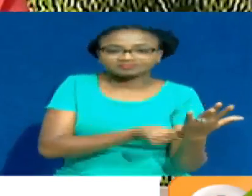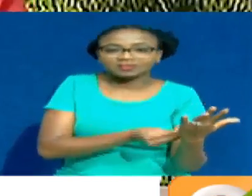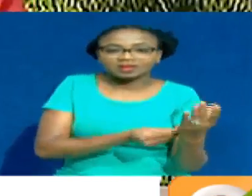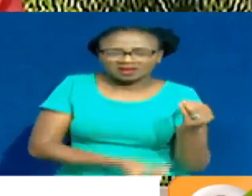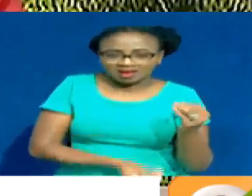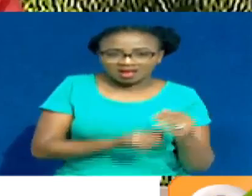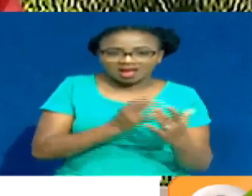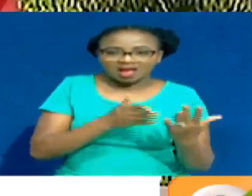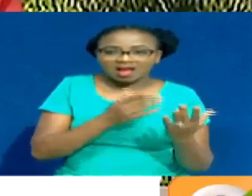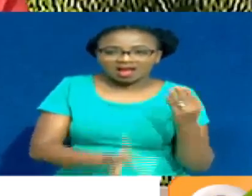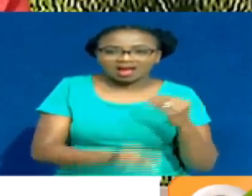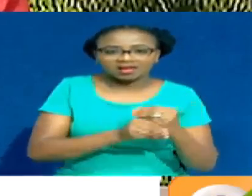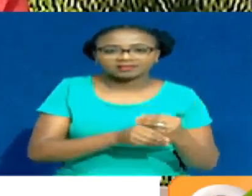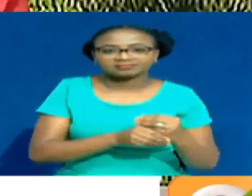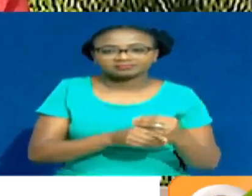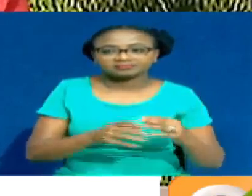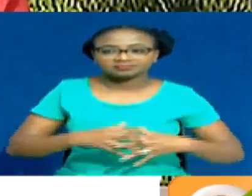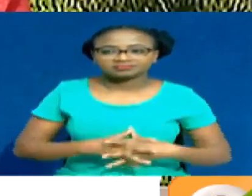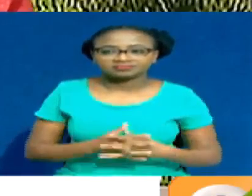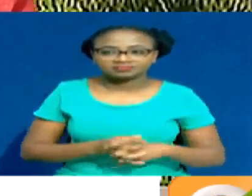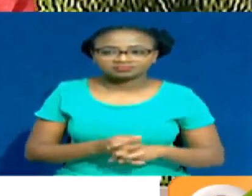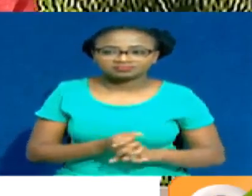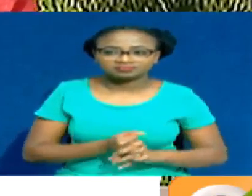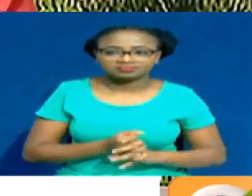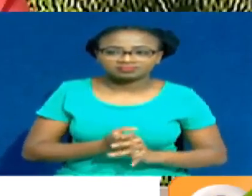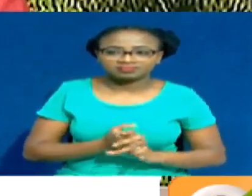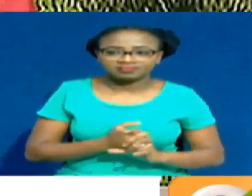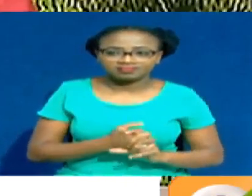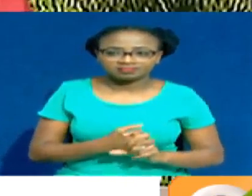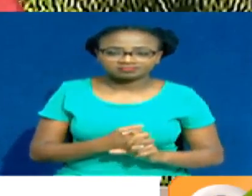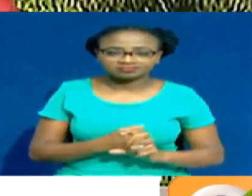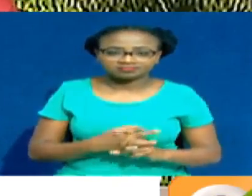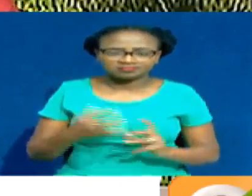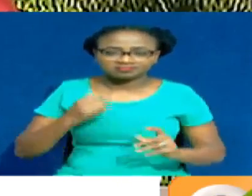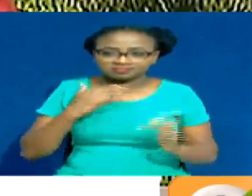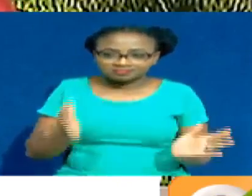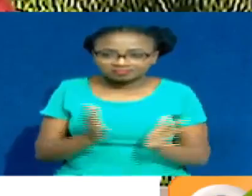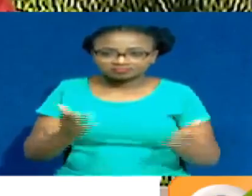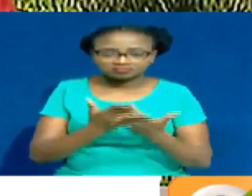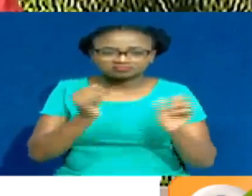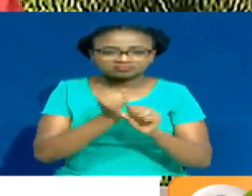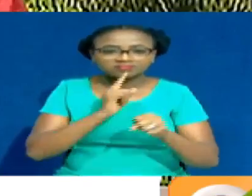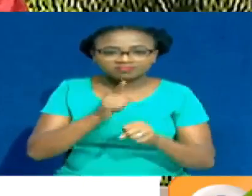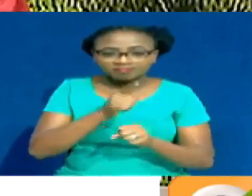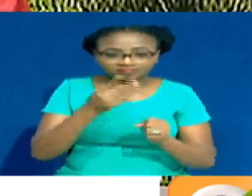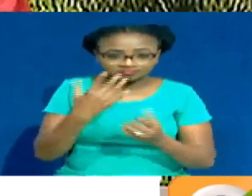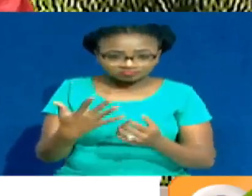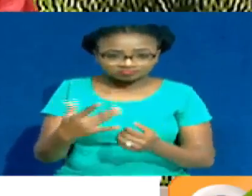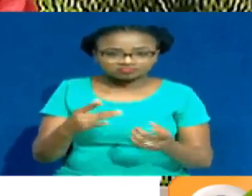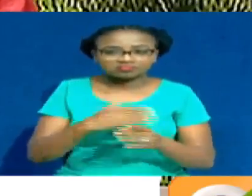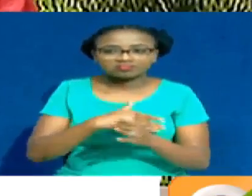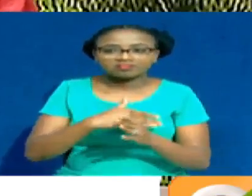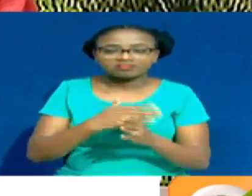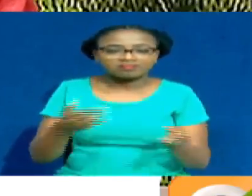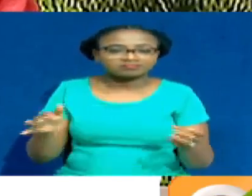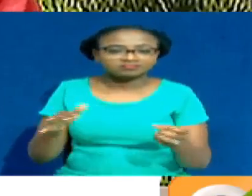these 14,000 landowners to help us to complete these documents, to make sure that the documentation in the parcel file is complete so that you're